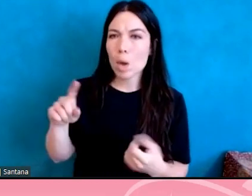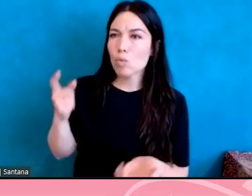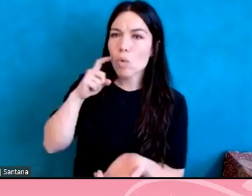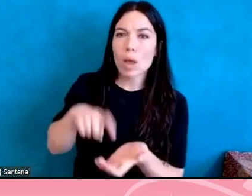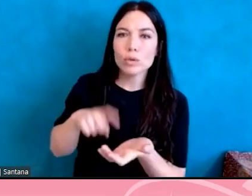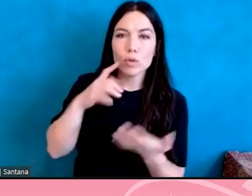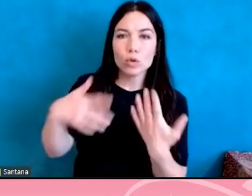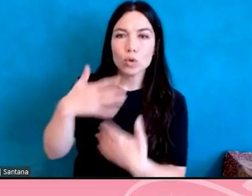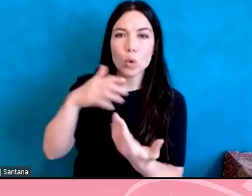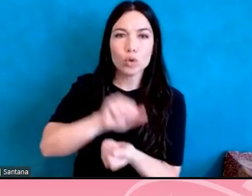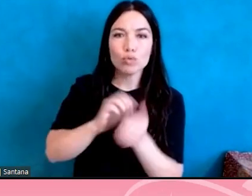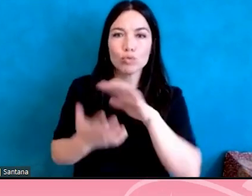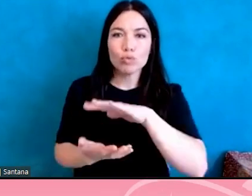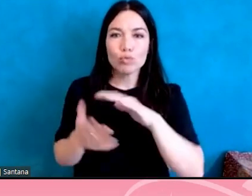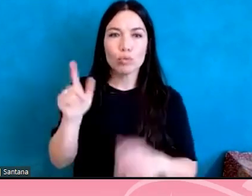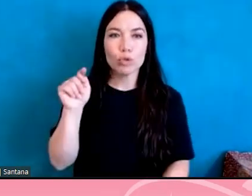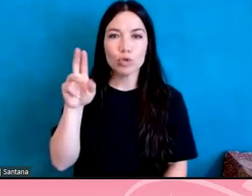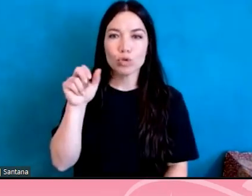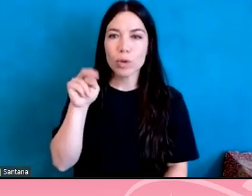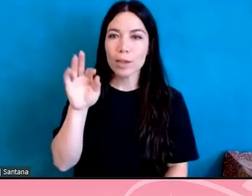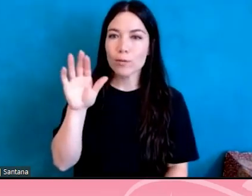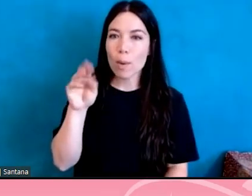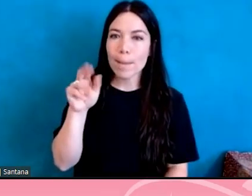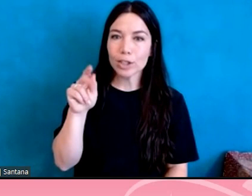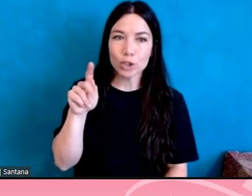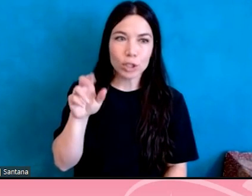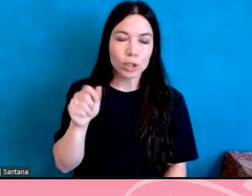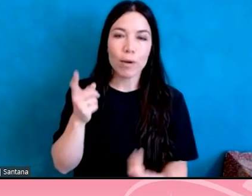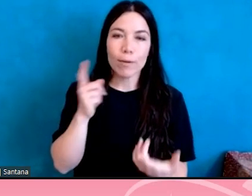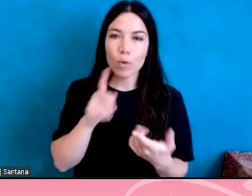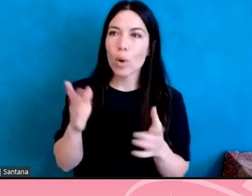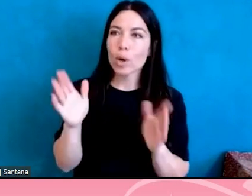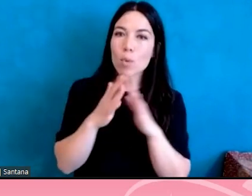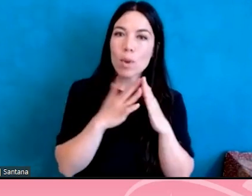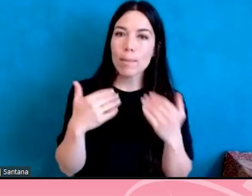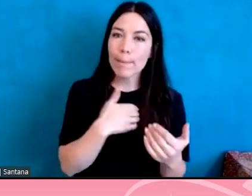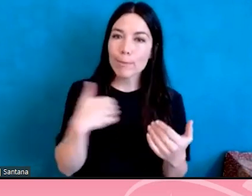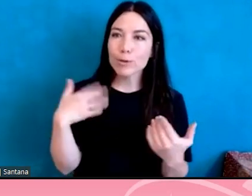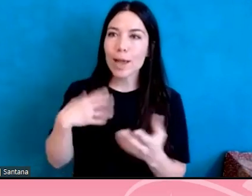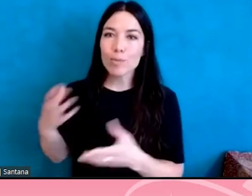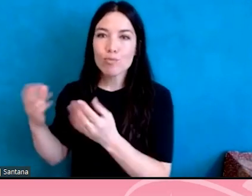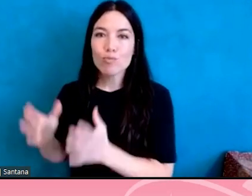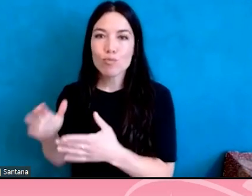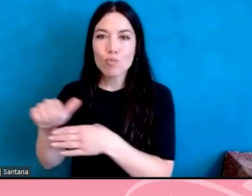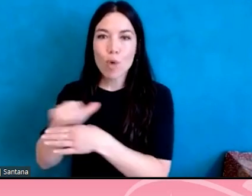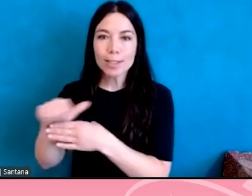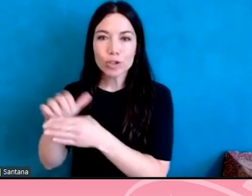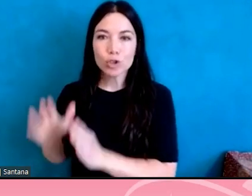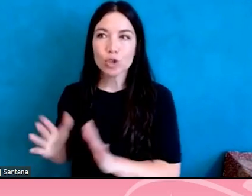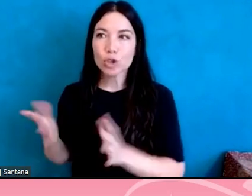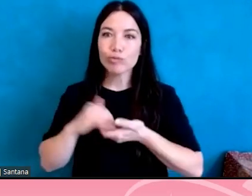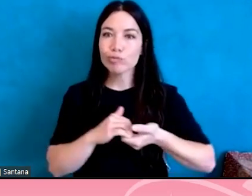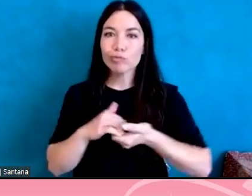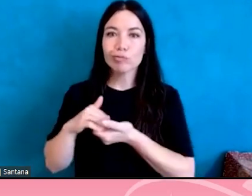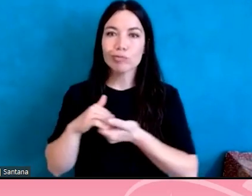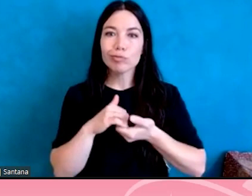the framework of community members and practitioners working as co-partners in research, which is very hard.